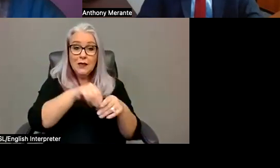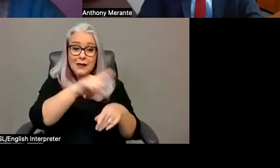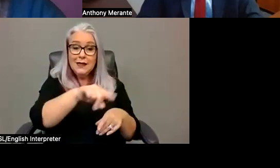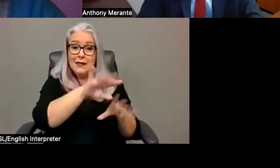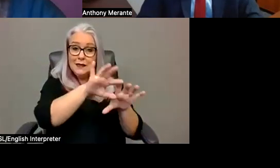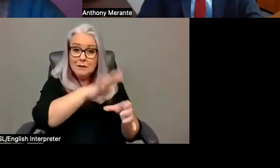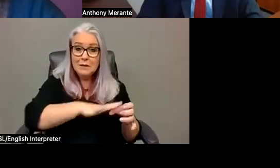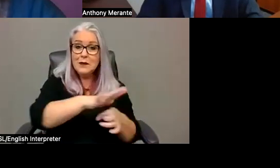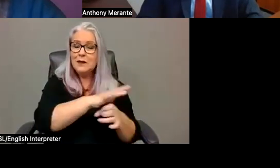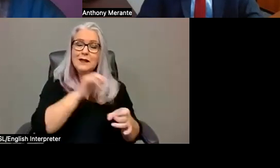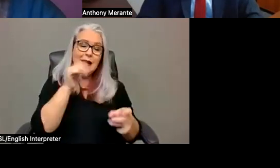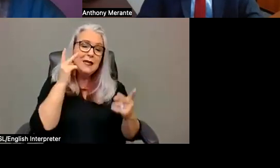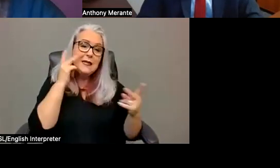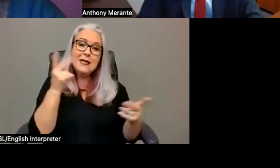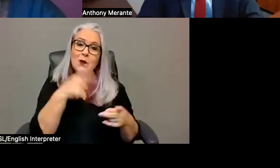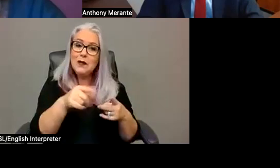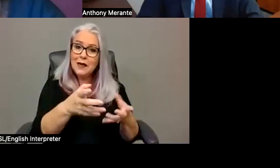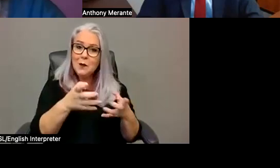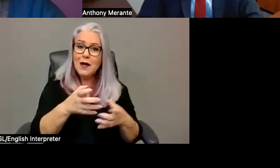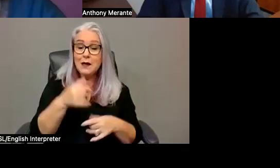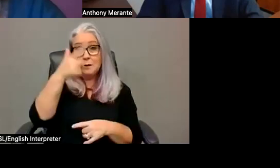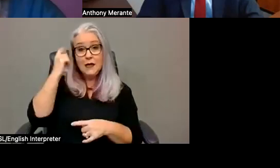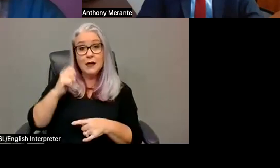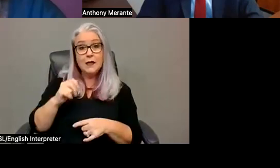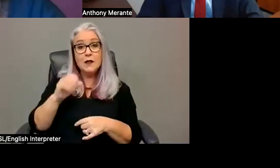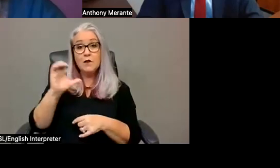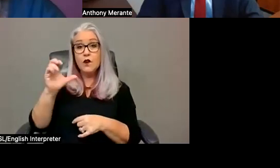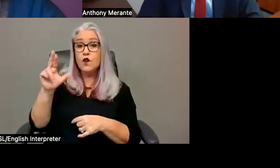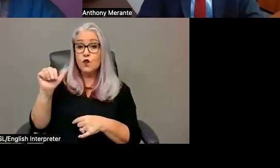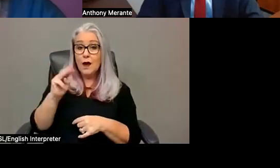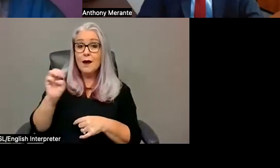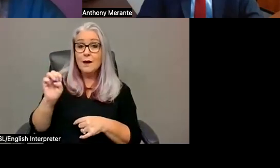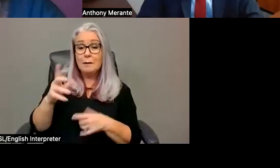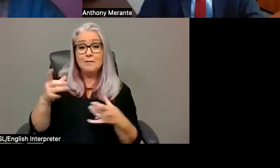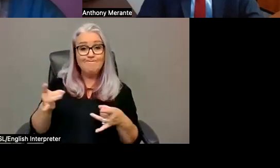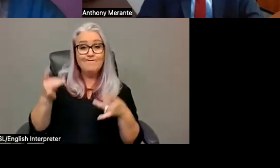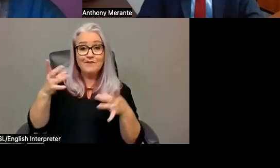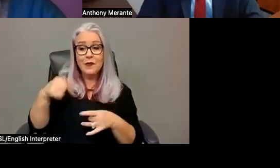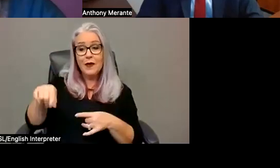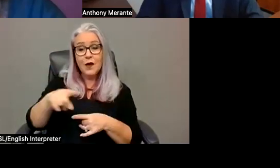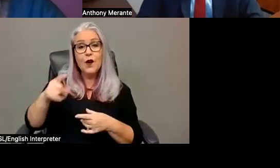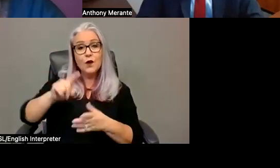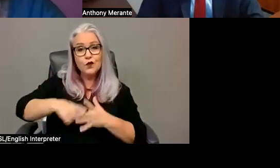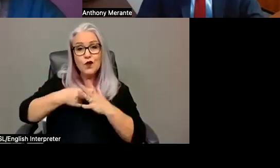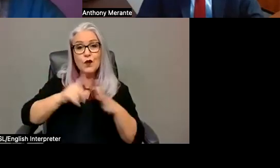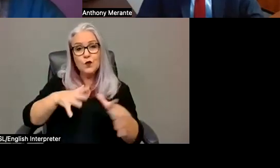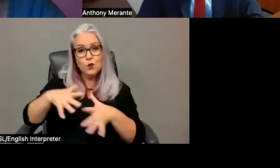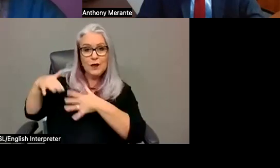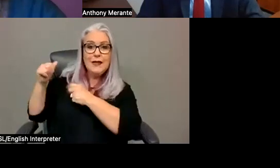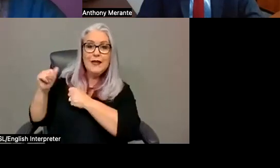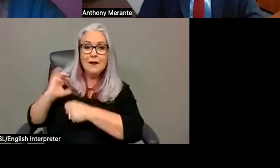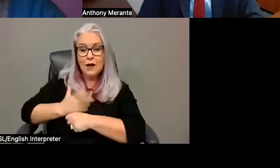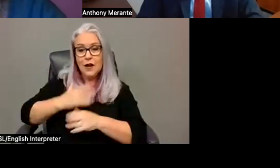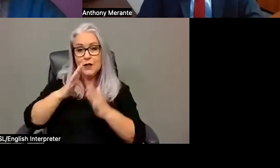they came here for, and because of crime, they are starting to leave. As far as